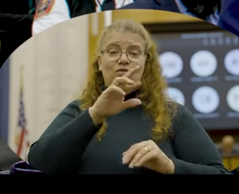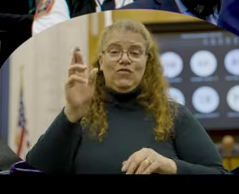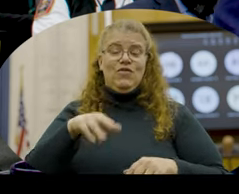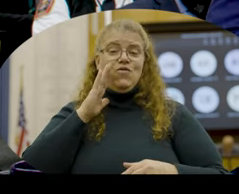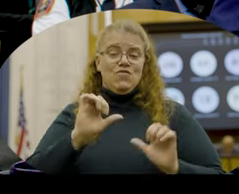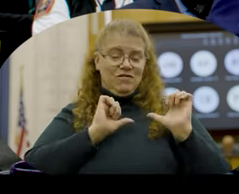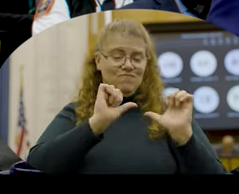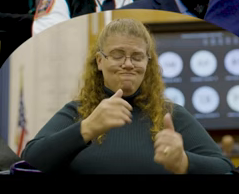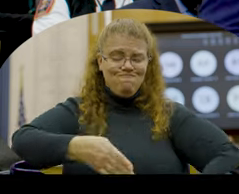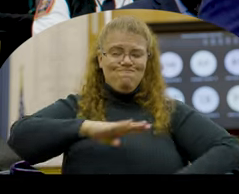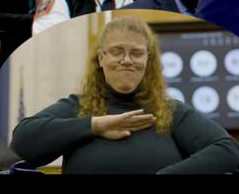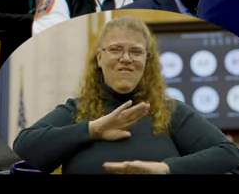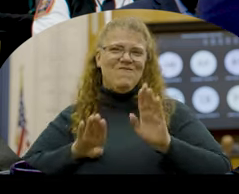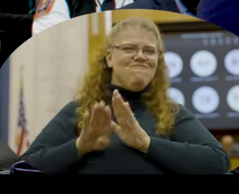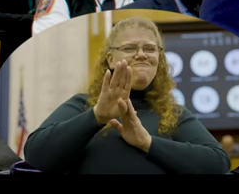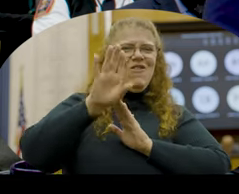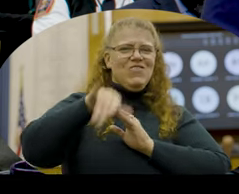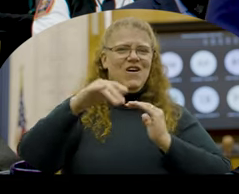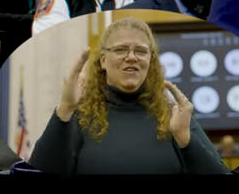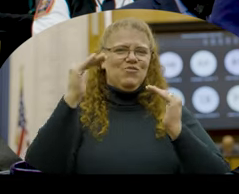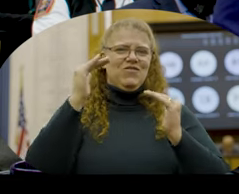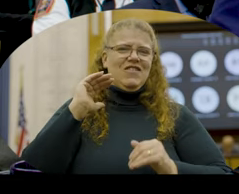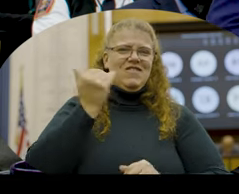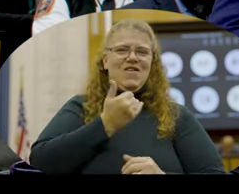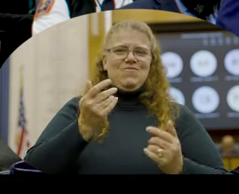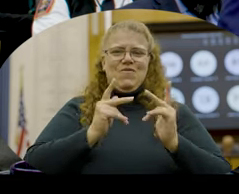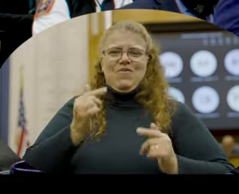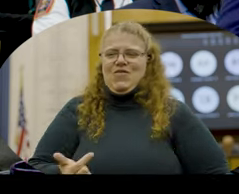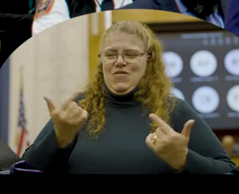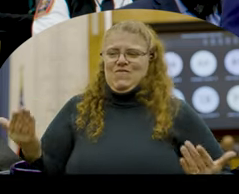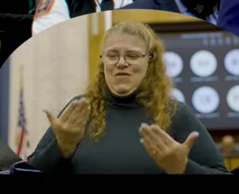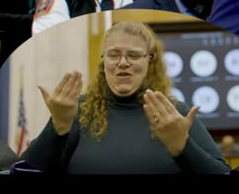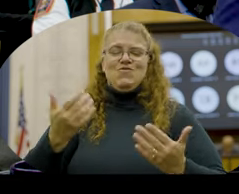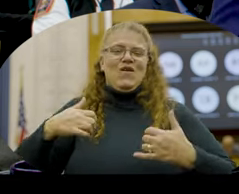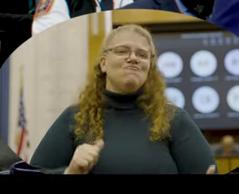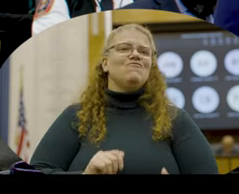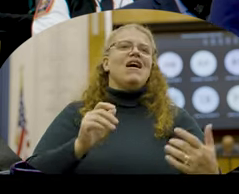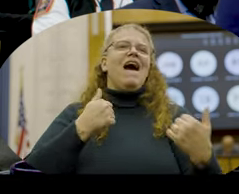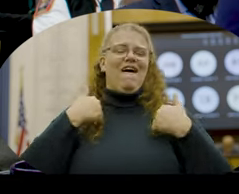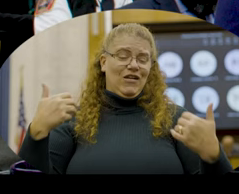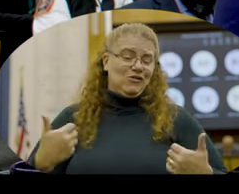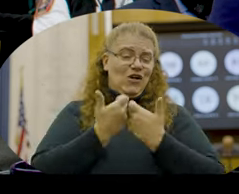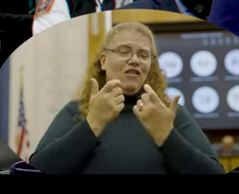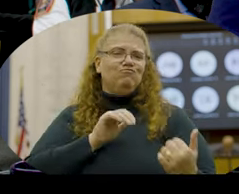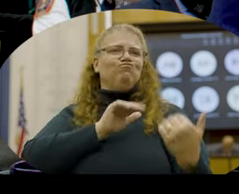to meet and exceed the expectations of our residents as we meet the challenges of our